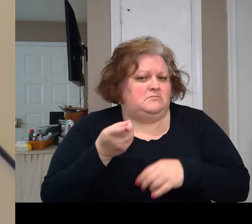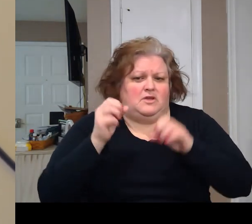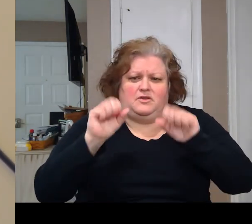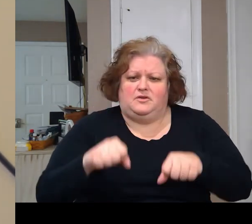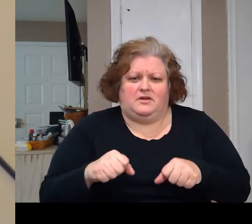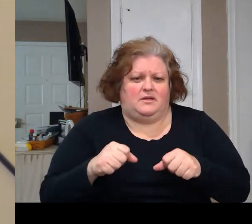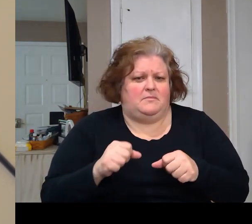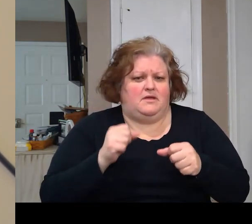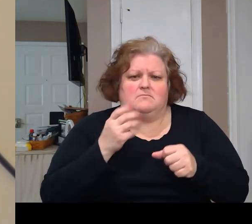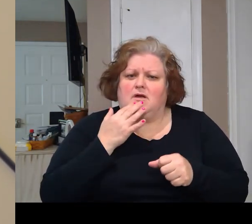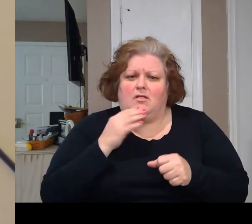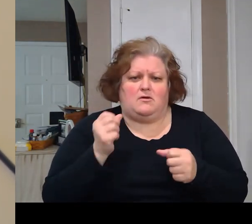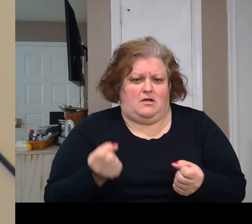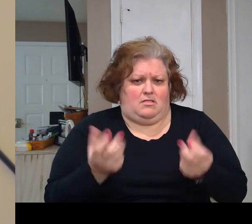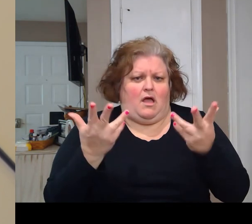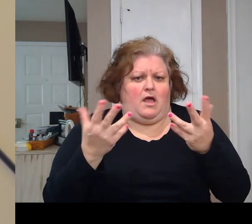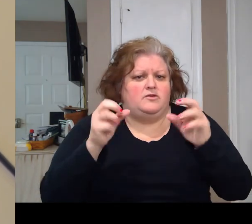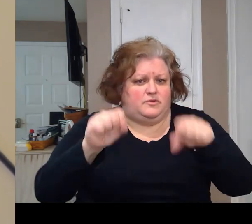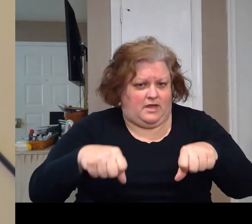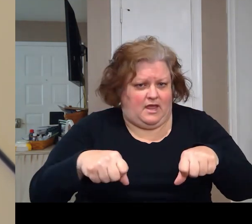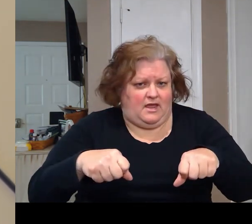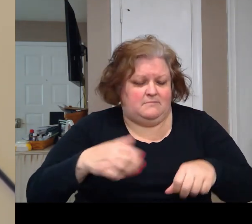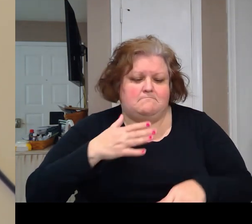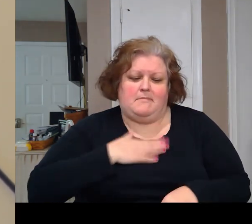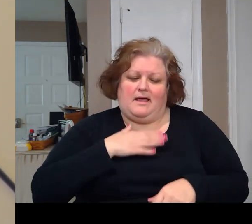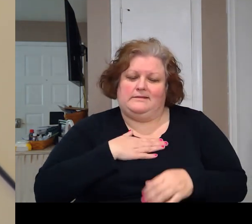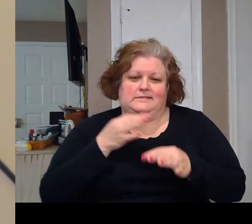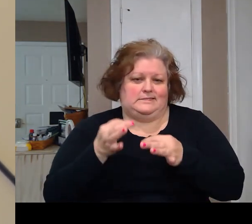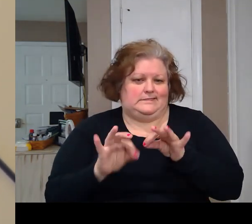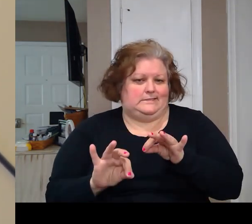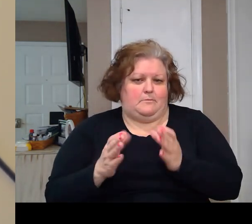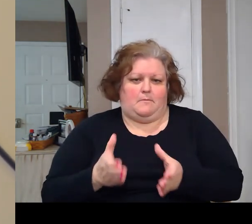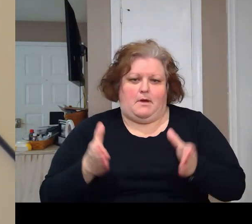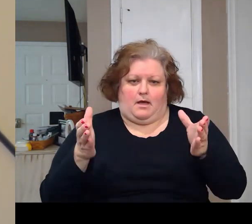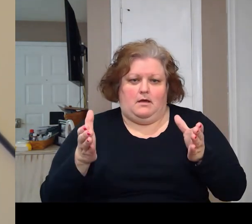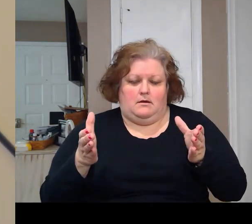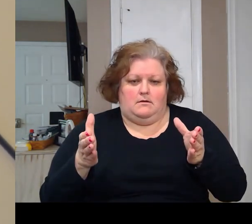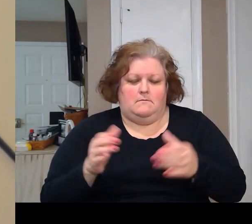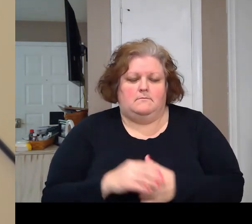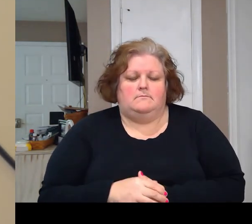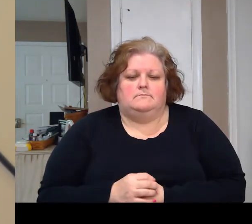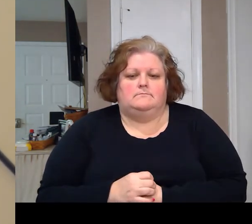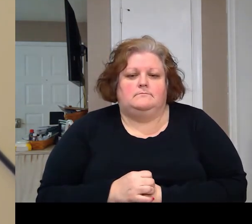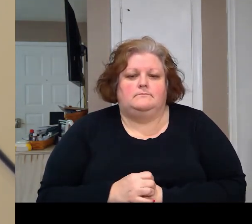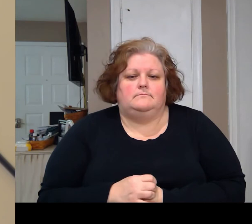and brown. You could certainly make your pot super colorful. I'm just going with like a basic